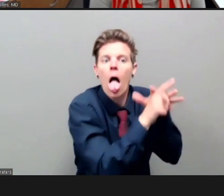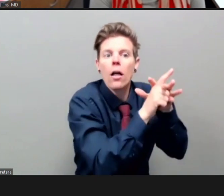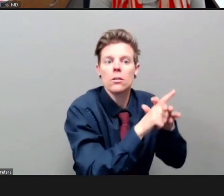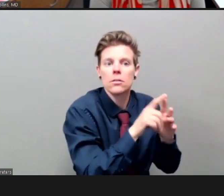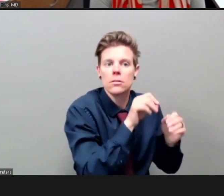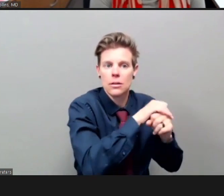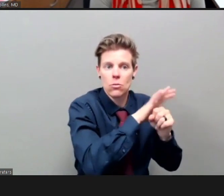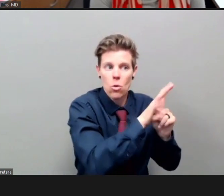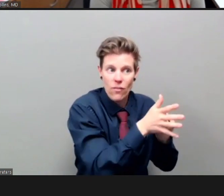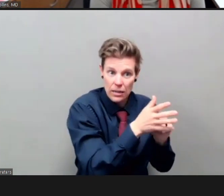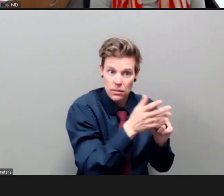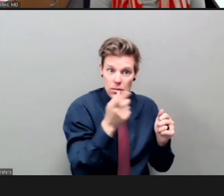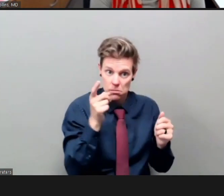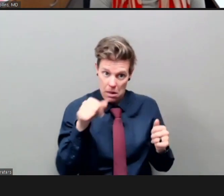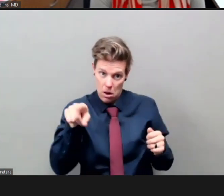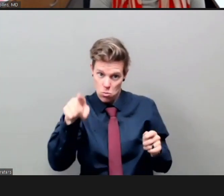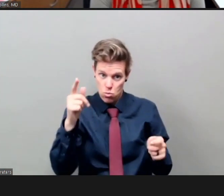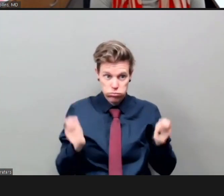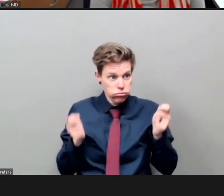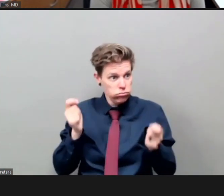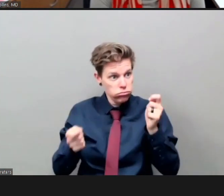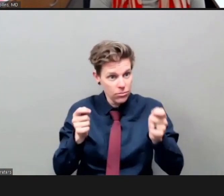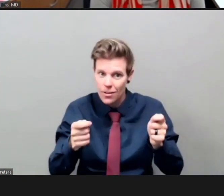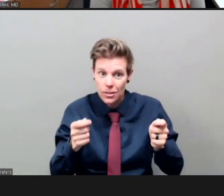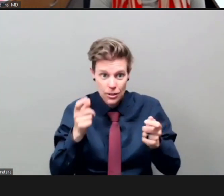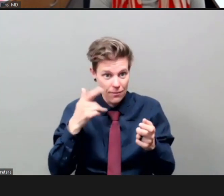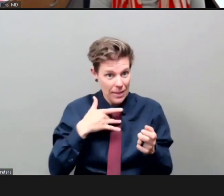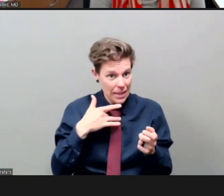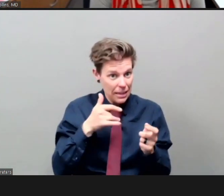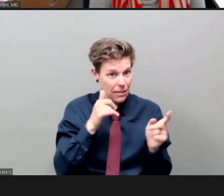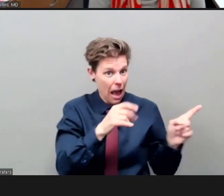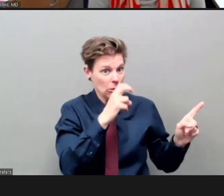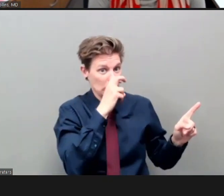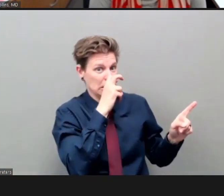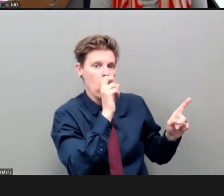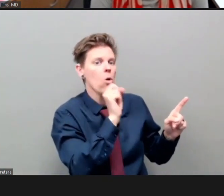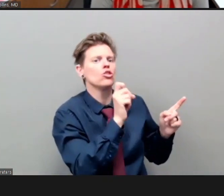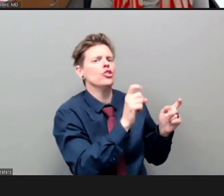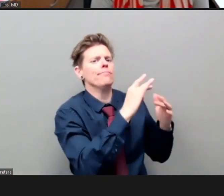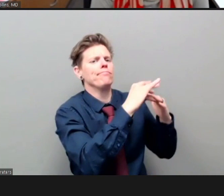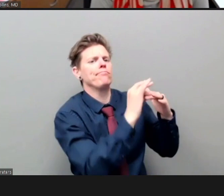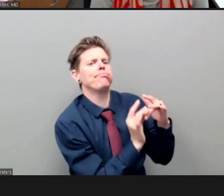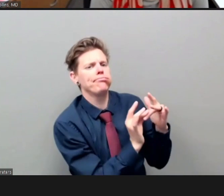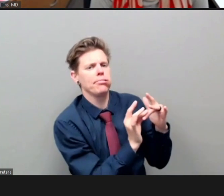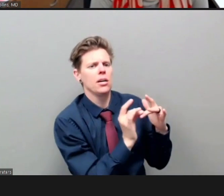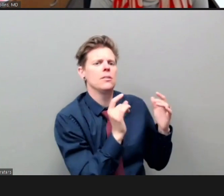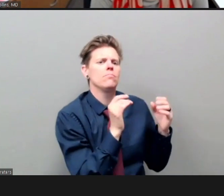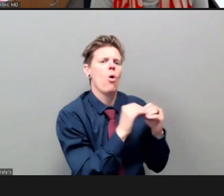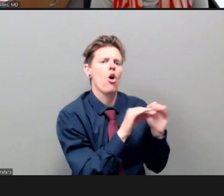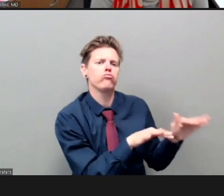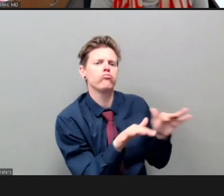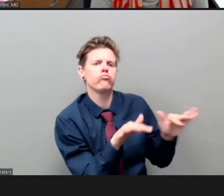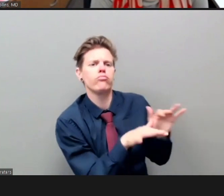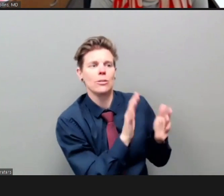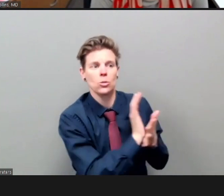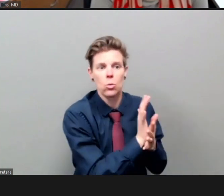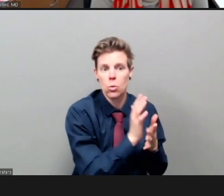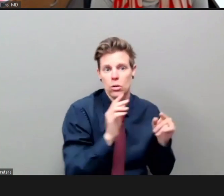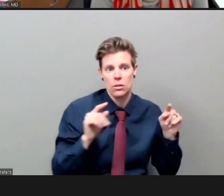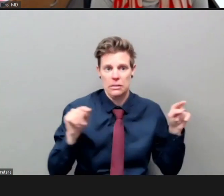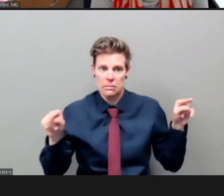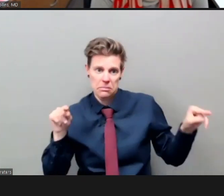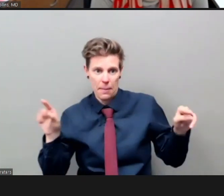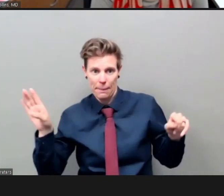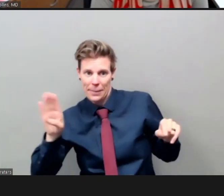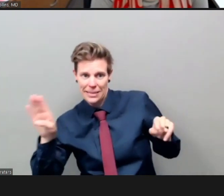perhaps that small threshold of having that shift to all online learning if there's a certain number of cases in a school?